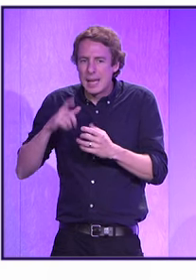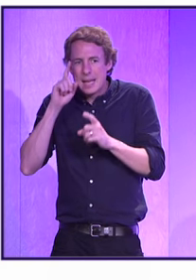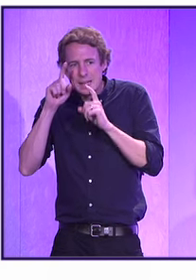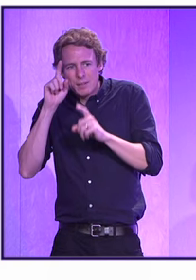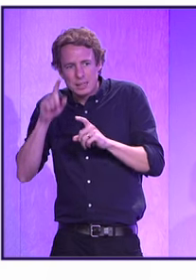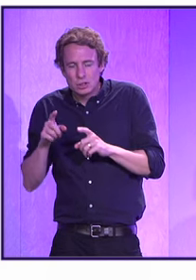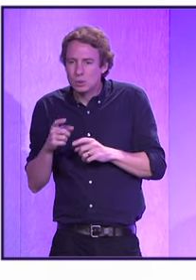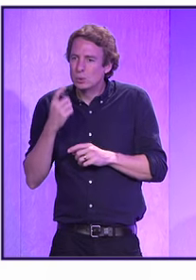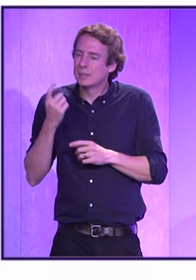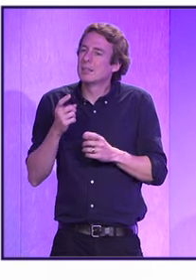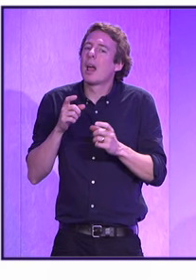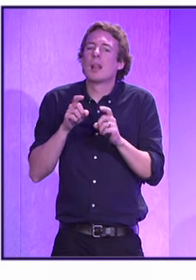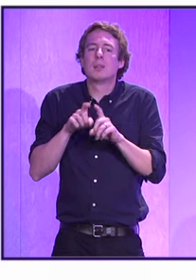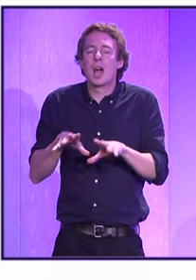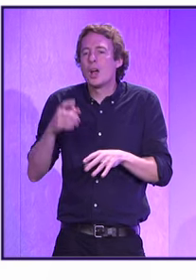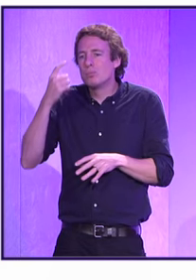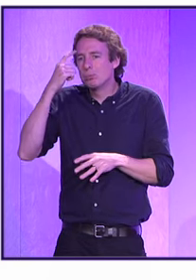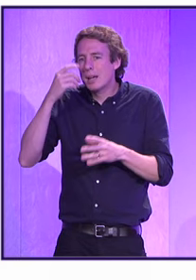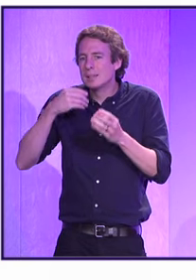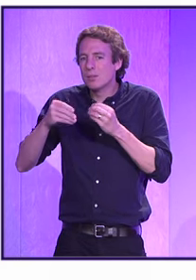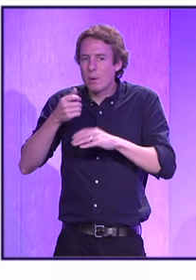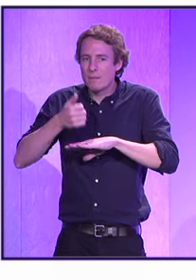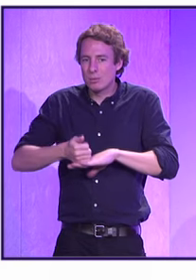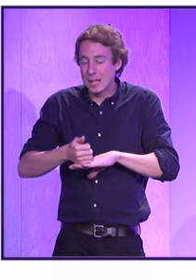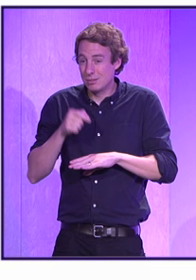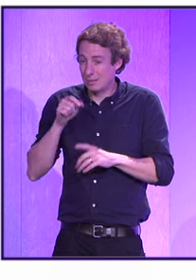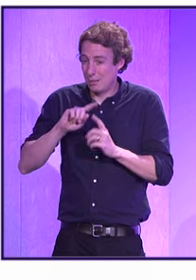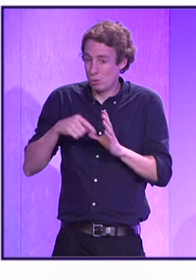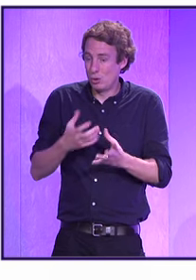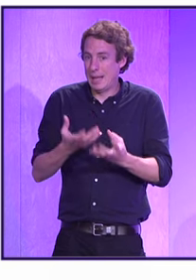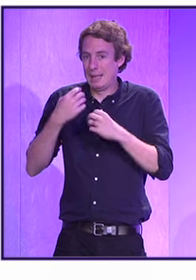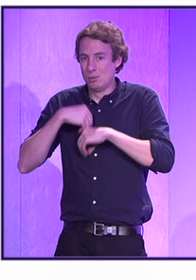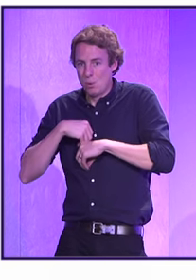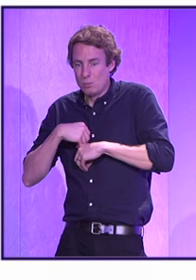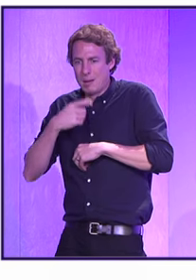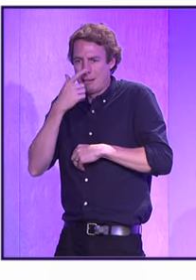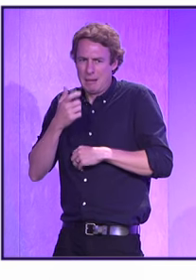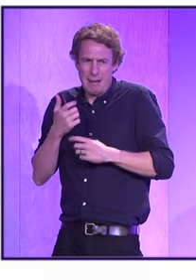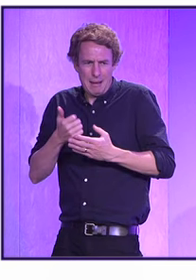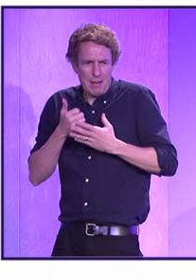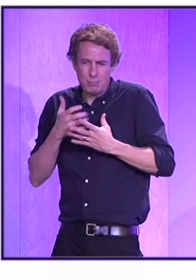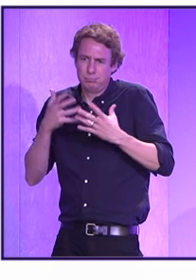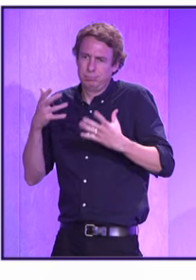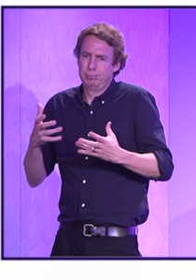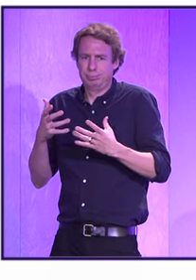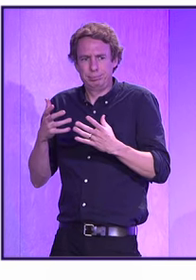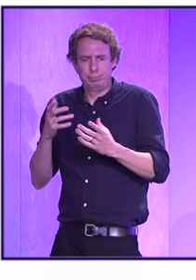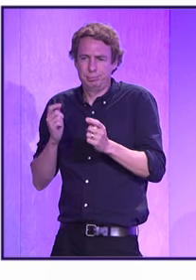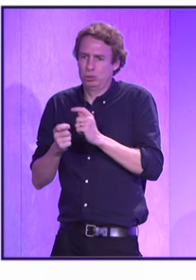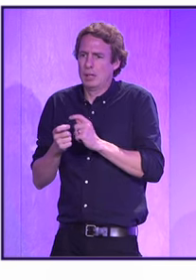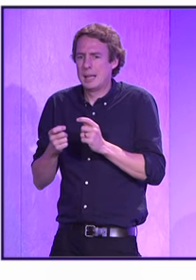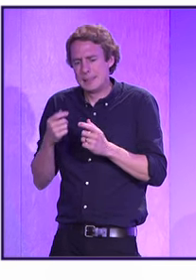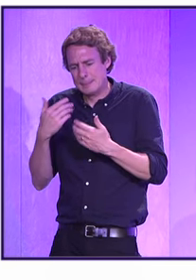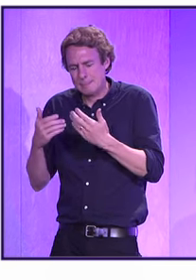industry. And participating and adopting projects like the Green Software Foundation really goes a long way, you know, to key into, you